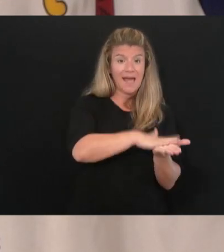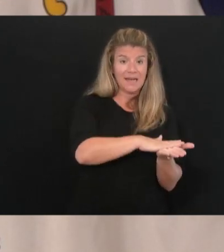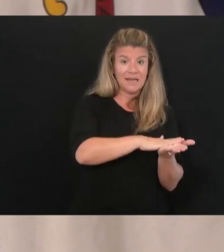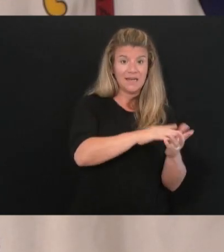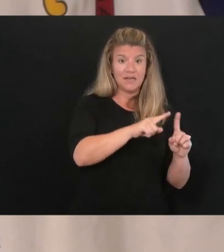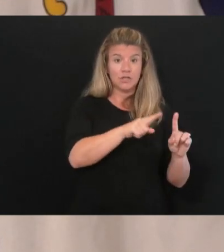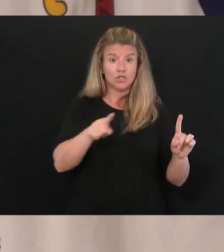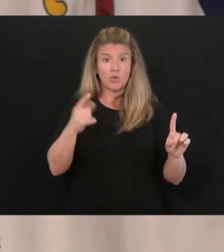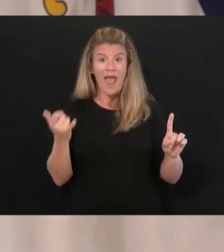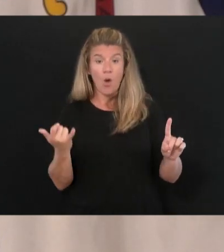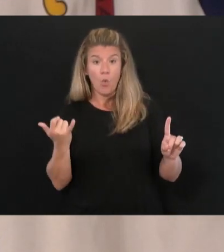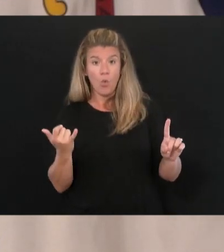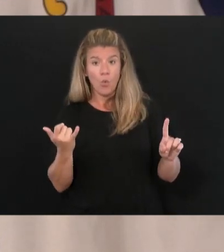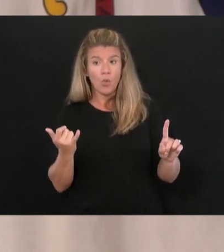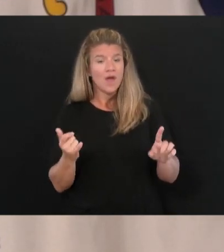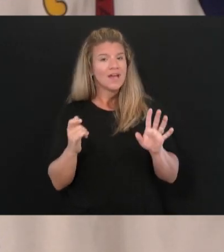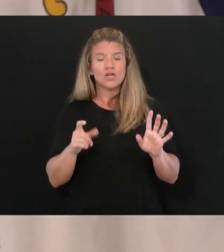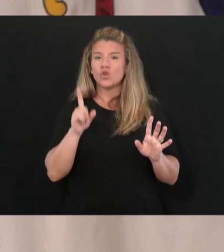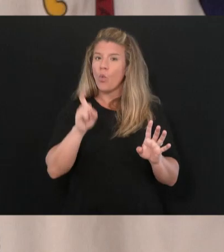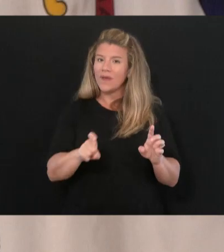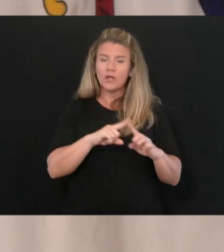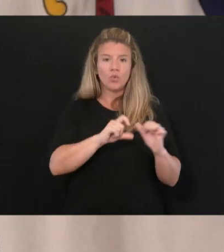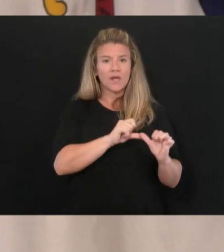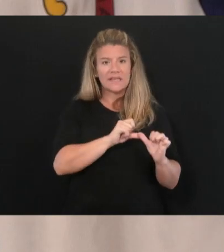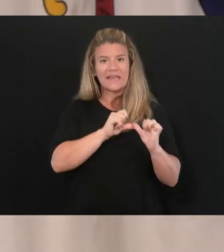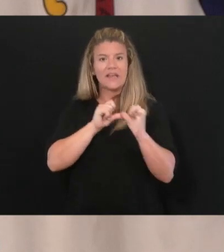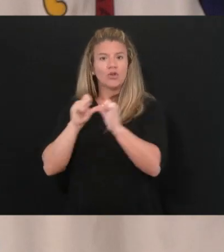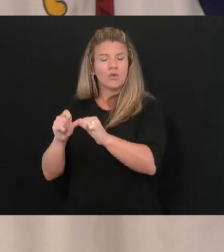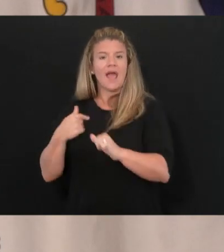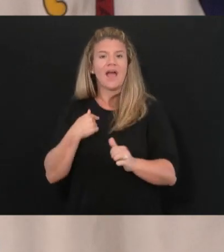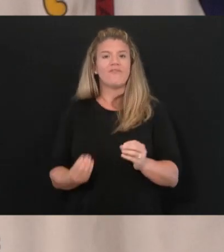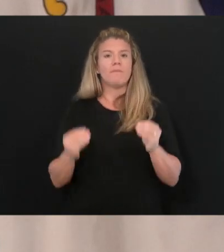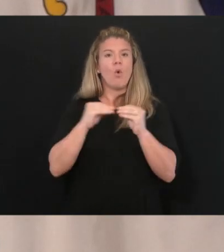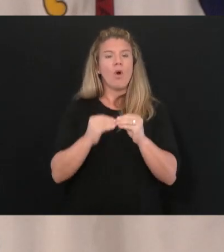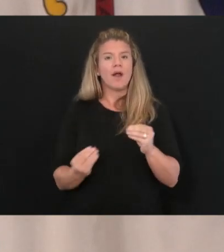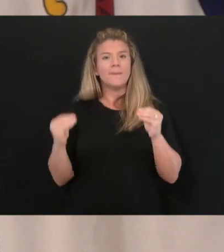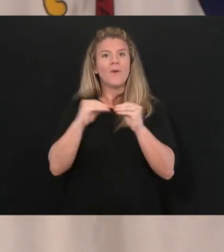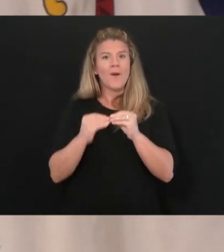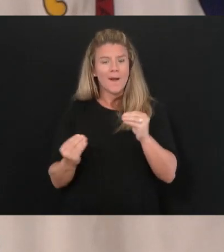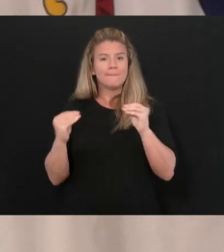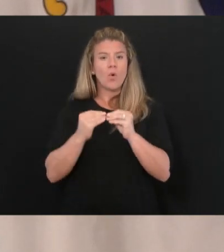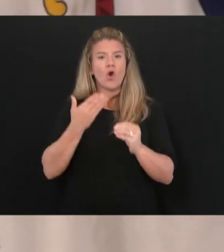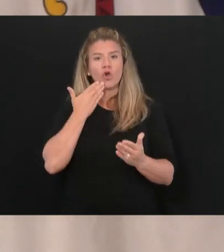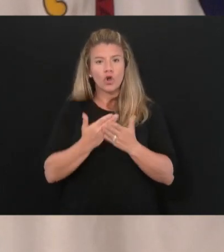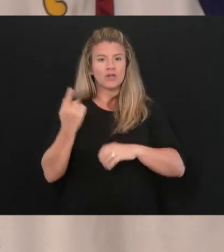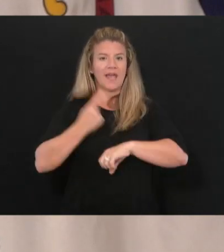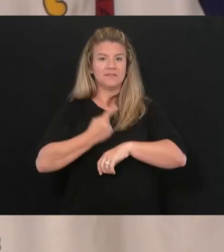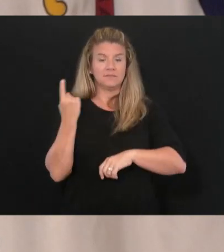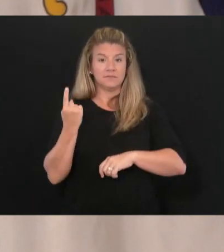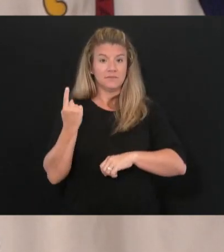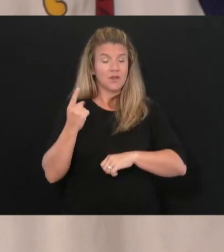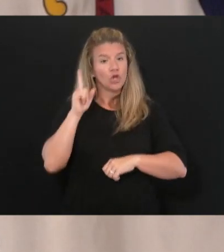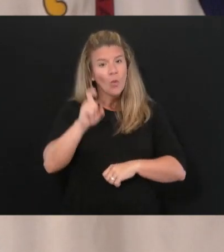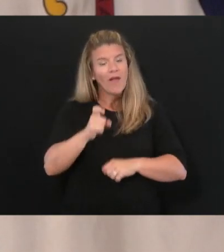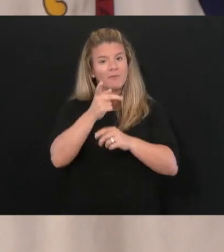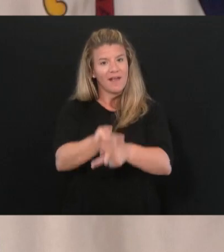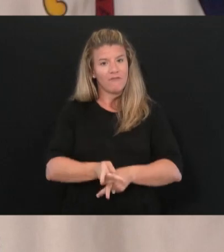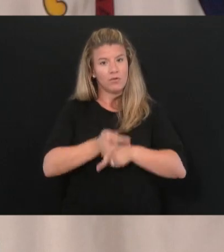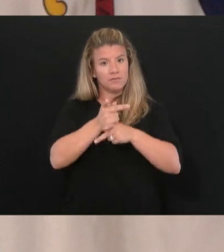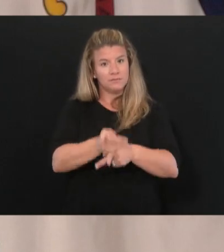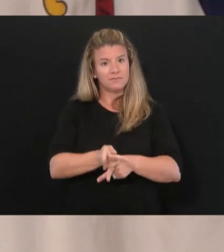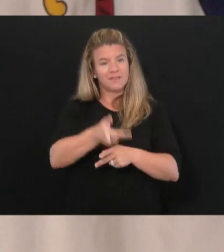Let's string this into lots and lots of 20 days. You got to be really careful, West Virginia.